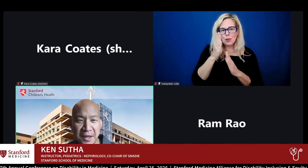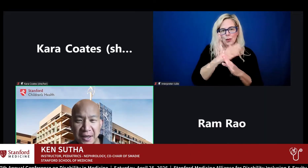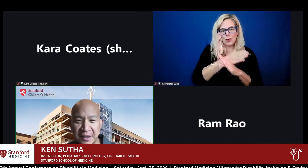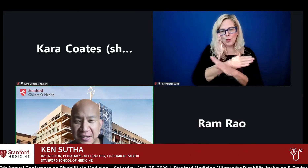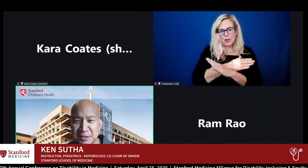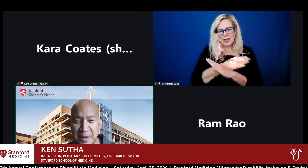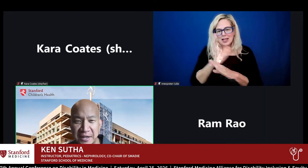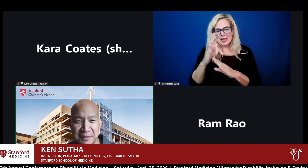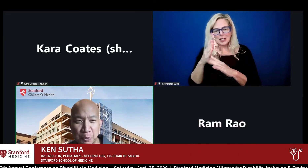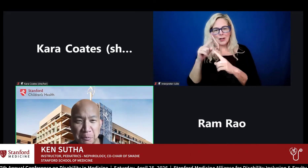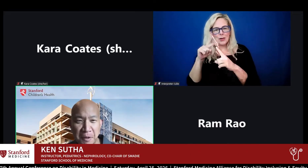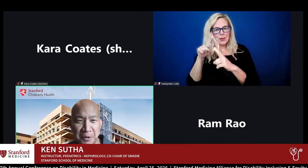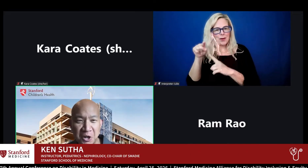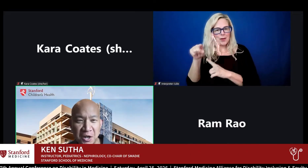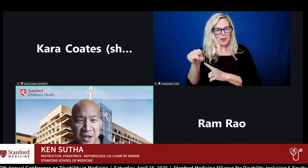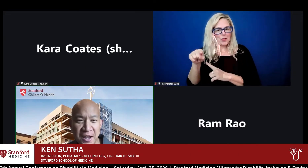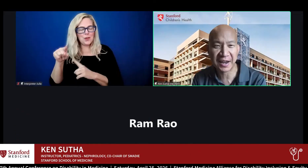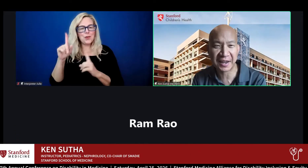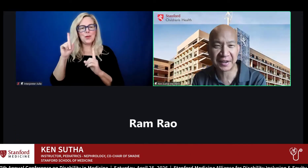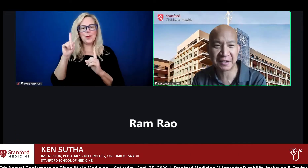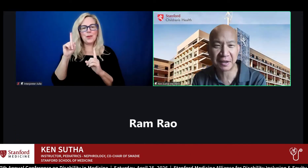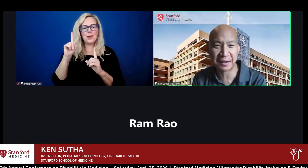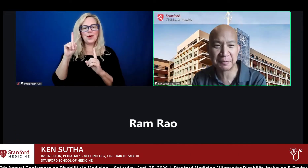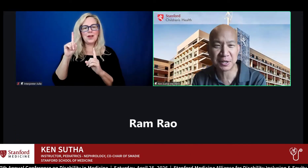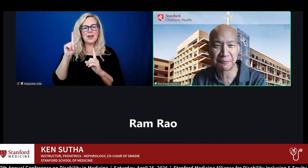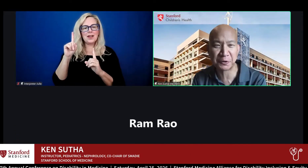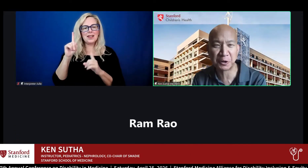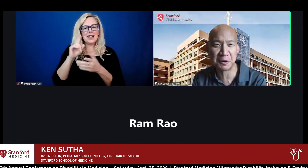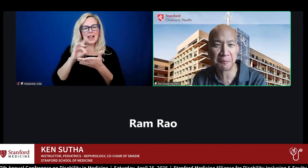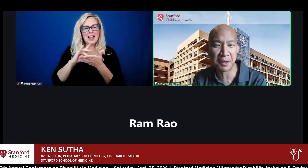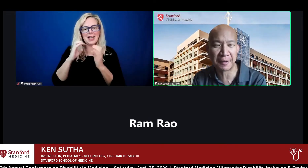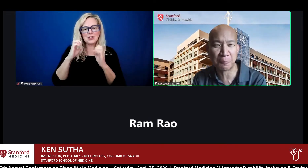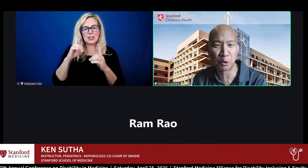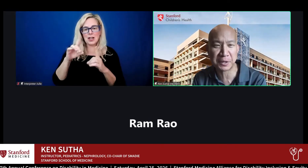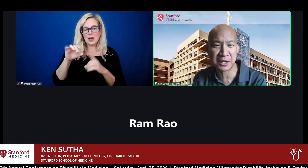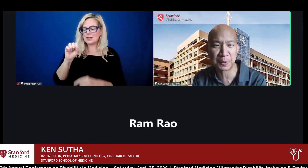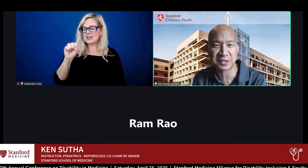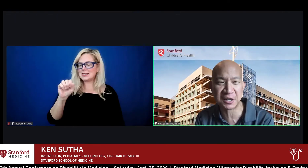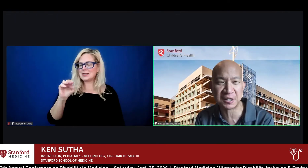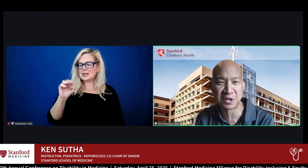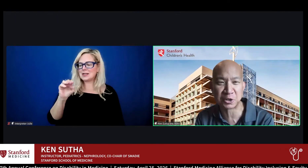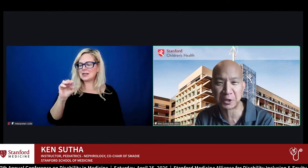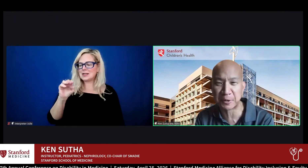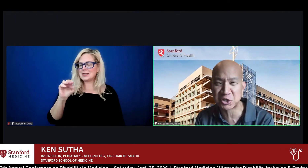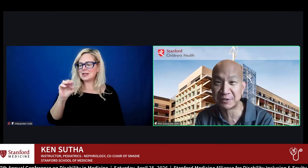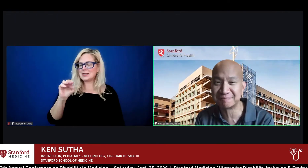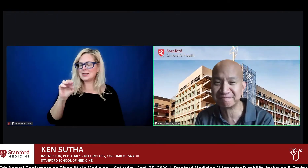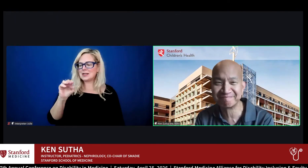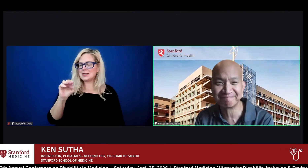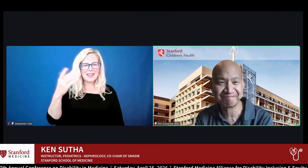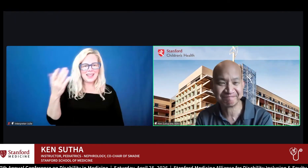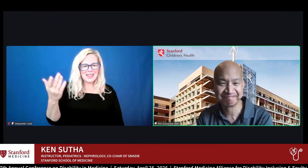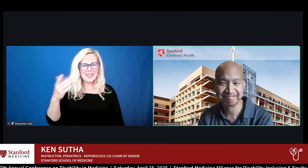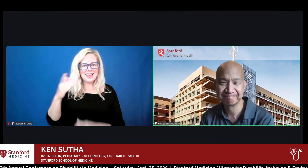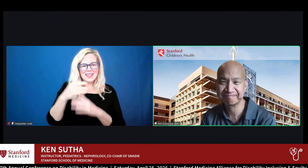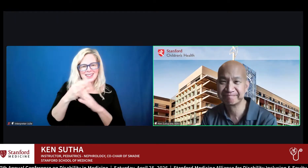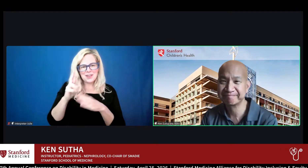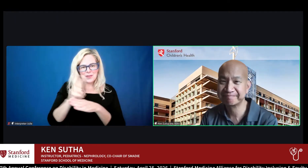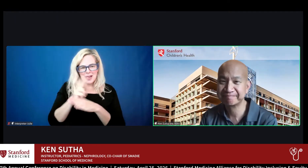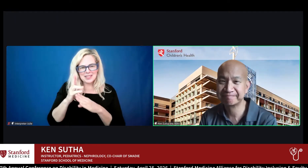welcome SMADIE board member and Stanford orthopedic resident, Dr. Claire Rushin.